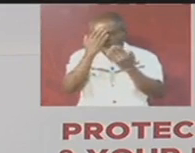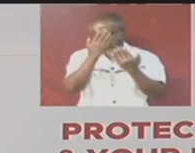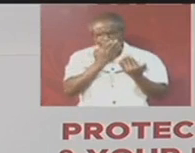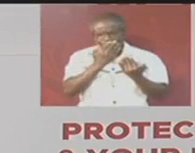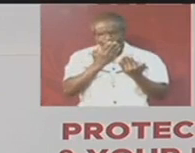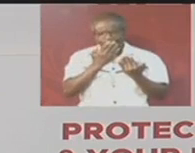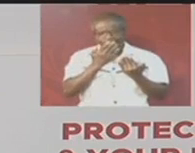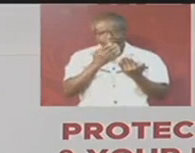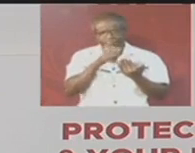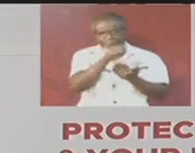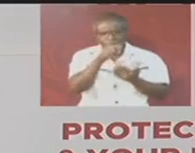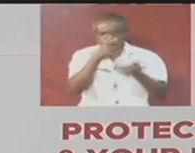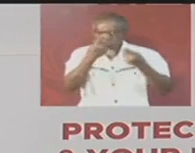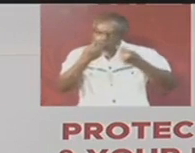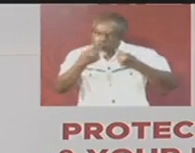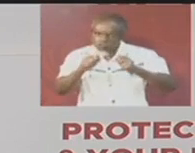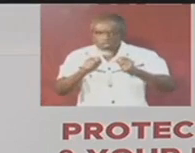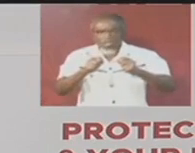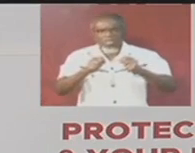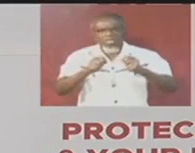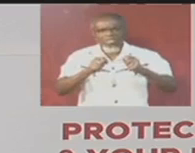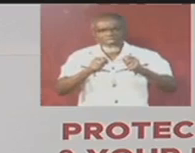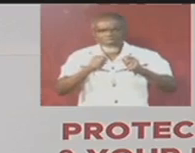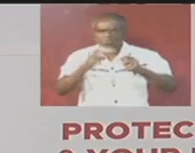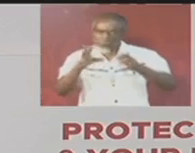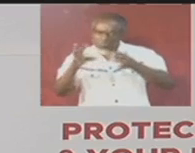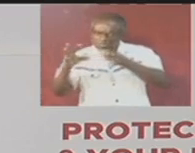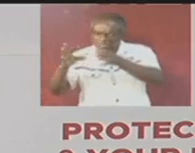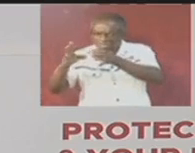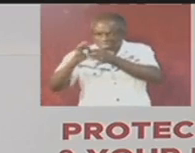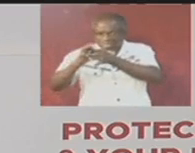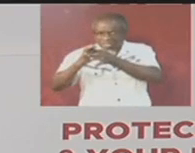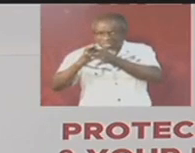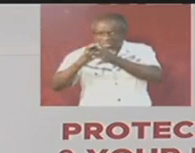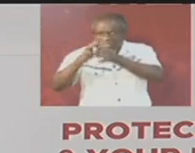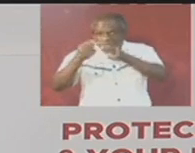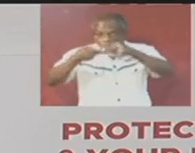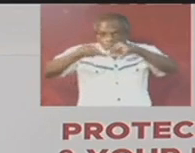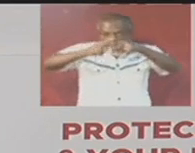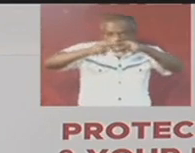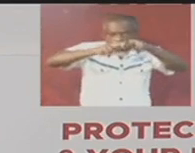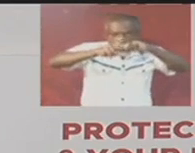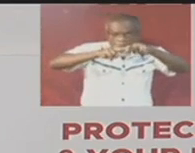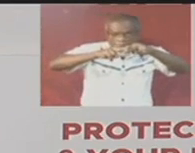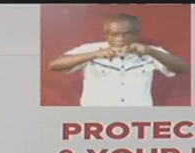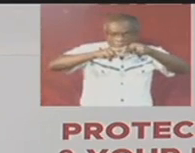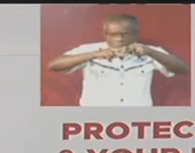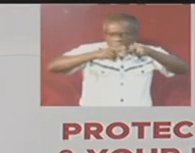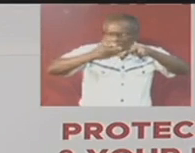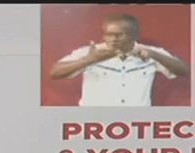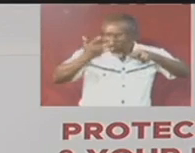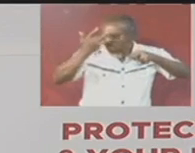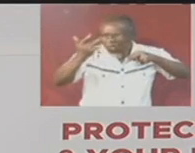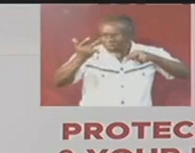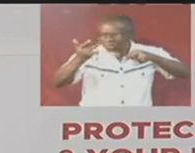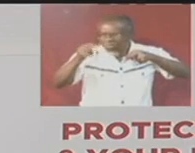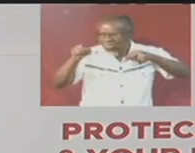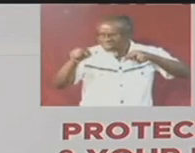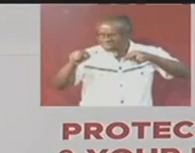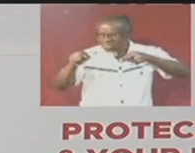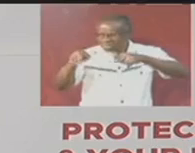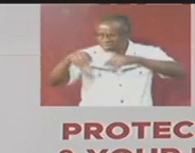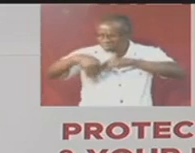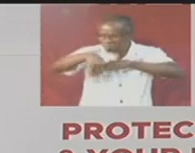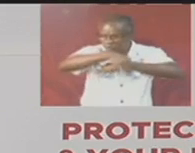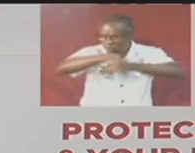you try to connect the spike in cases to porous borders. Let us be clear,